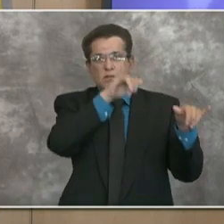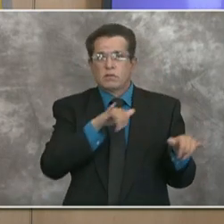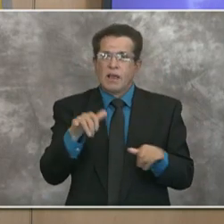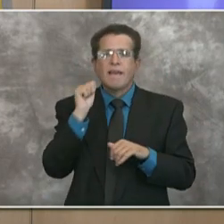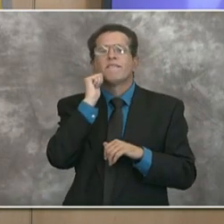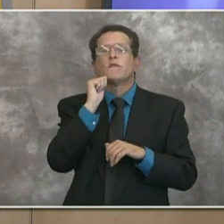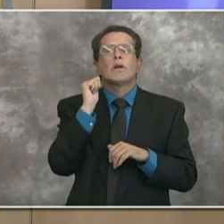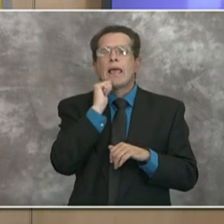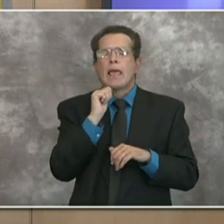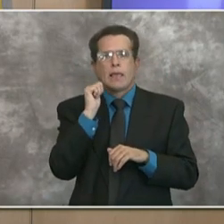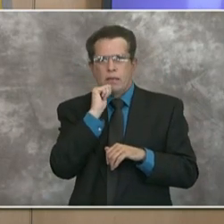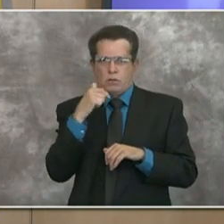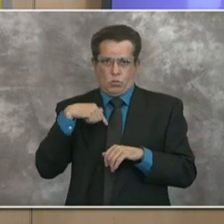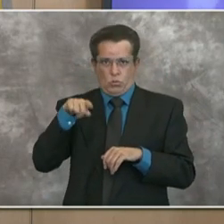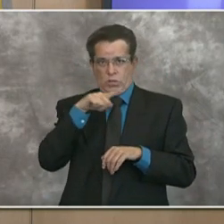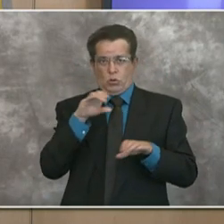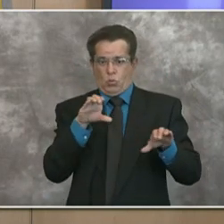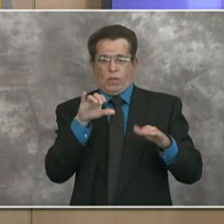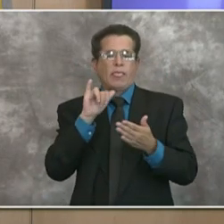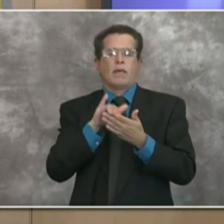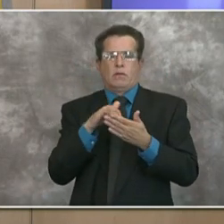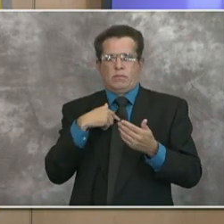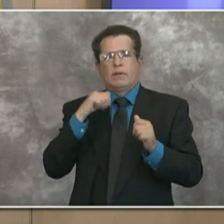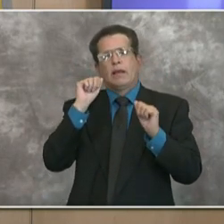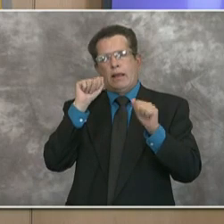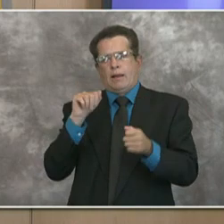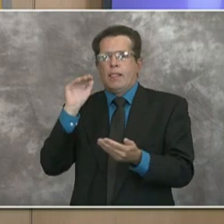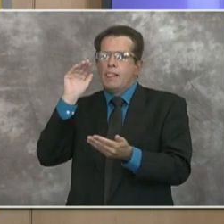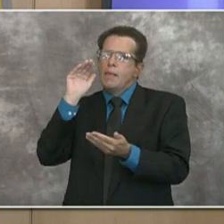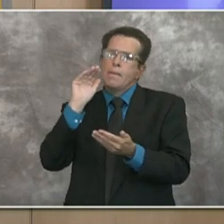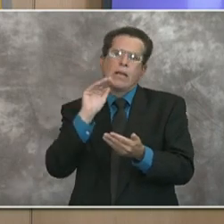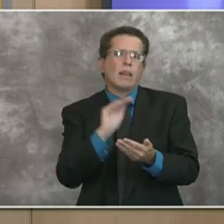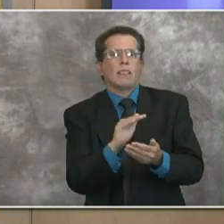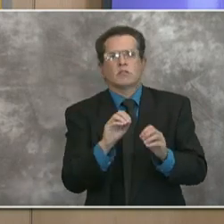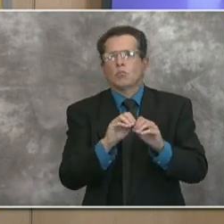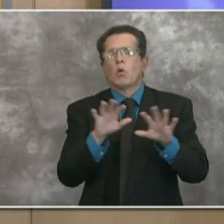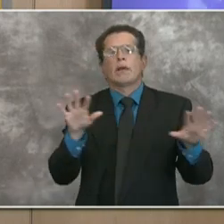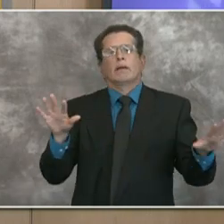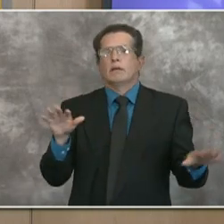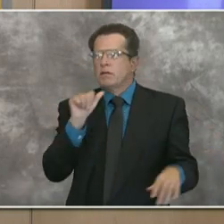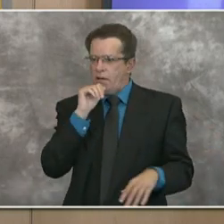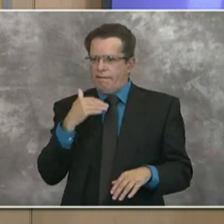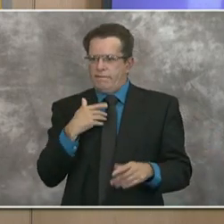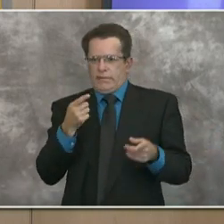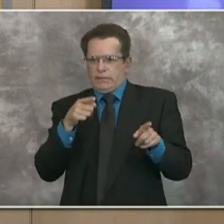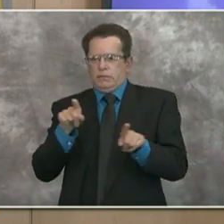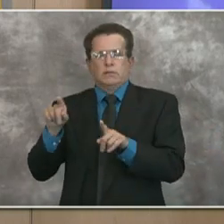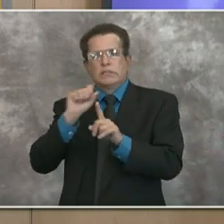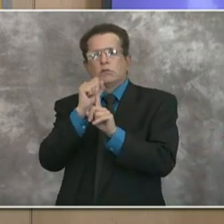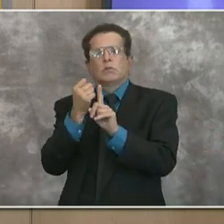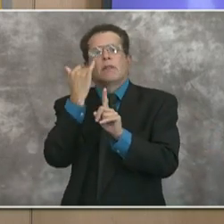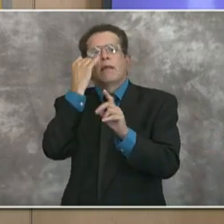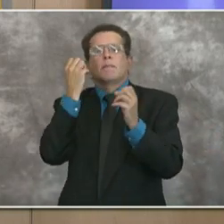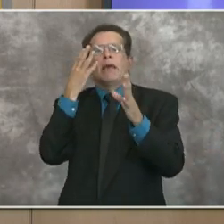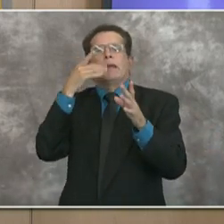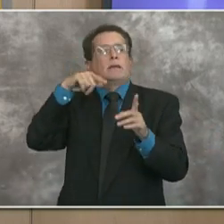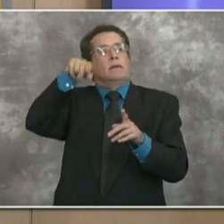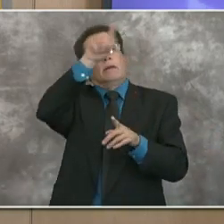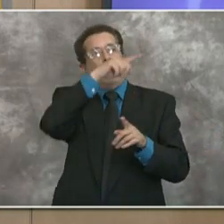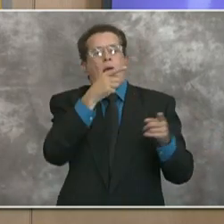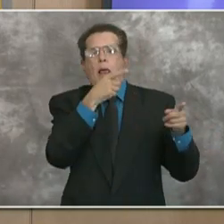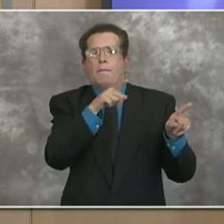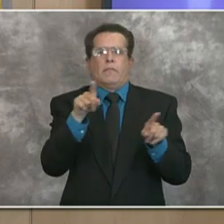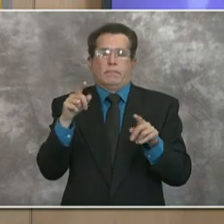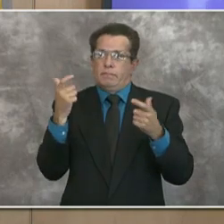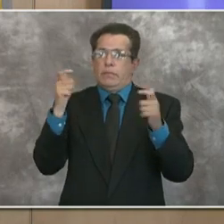them every single day, then we believe that we can limit the spread and not have a situation like many places had on the front end of this where they